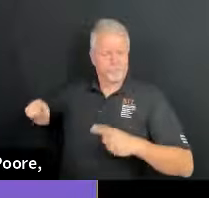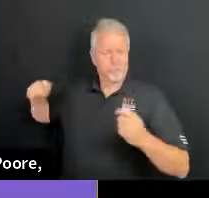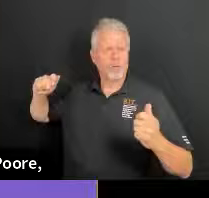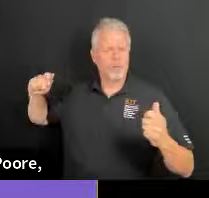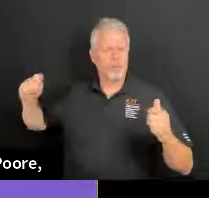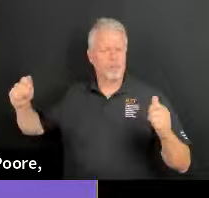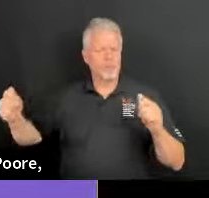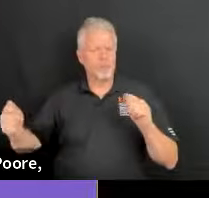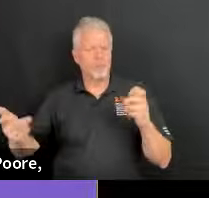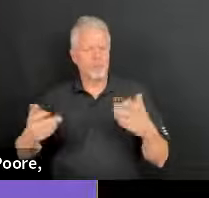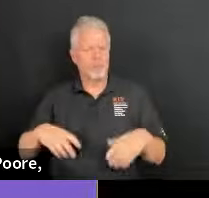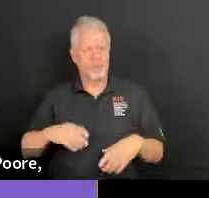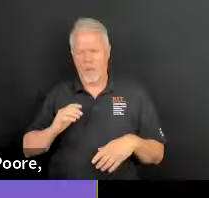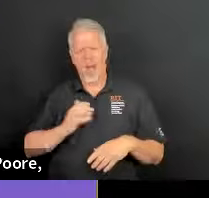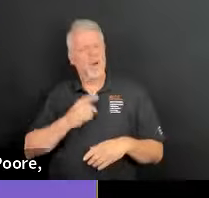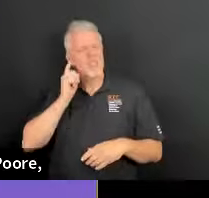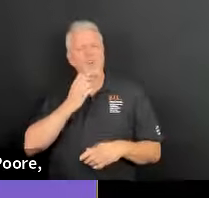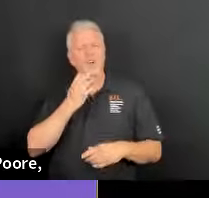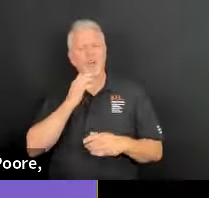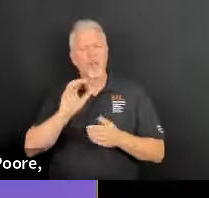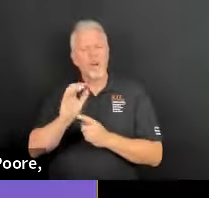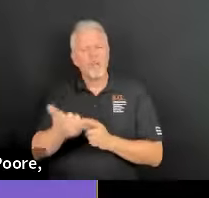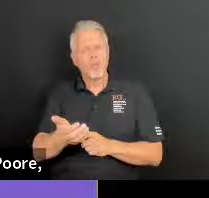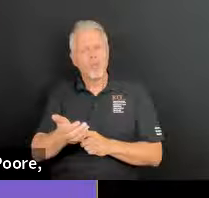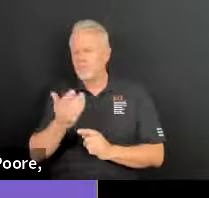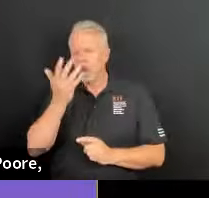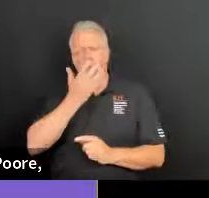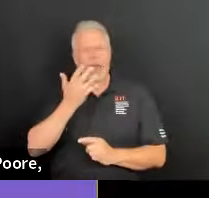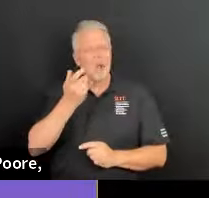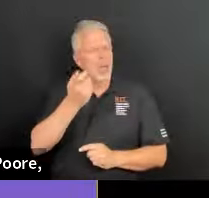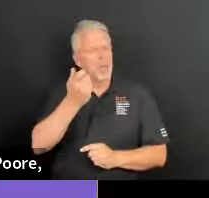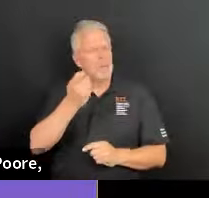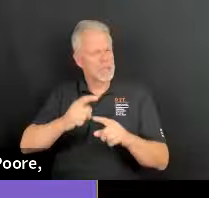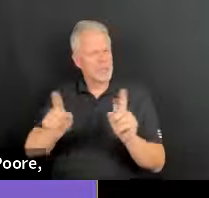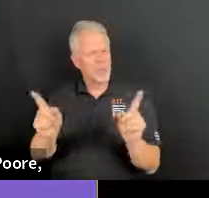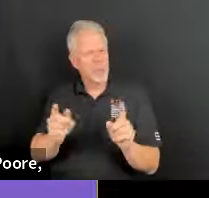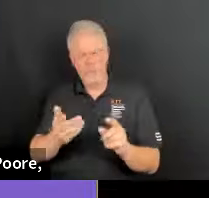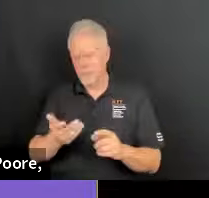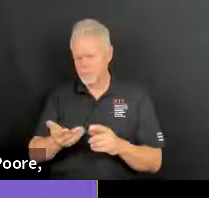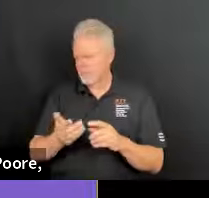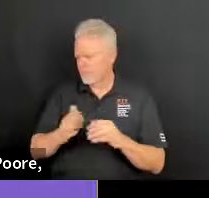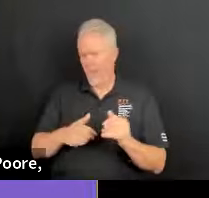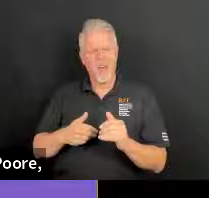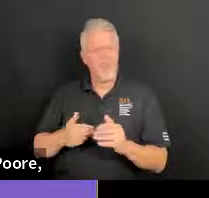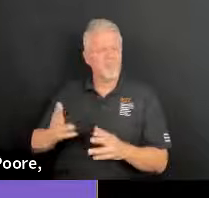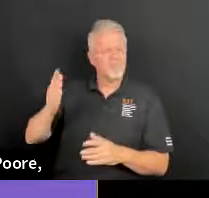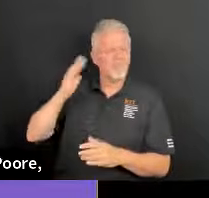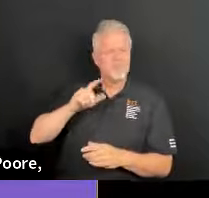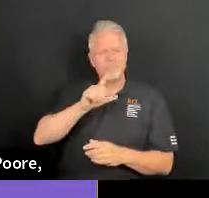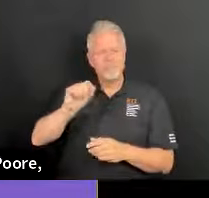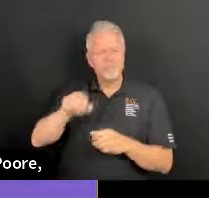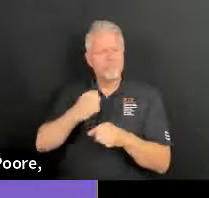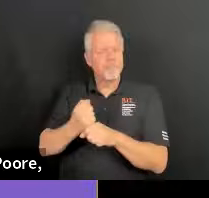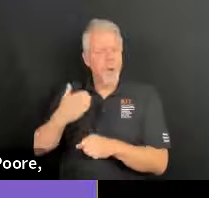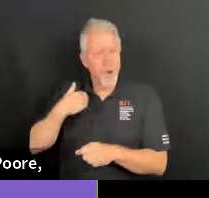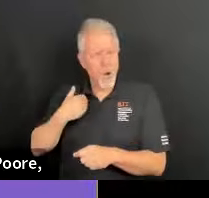we have to understand, and we know that things are changing. You know, our deaf culture looks a little different than it